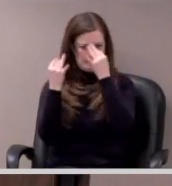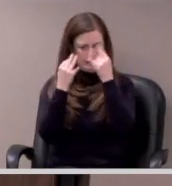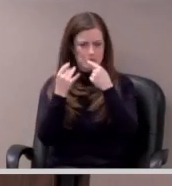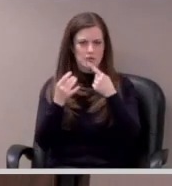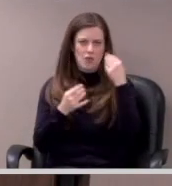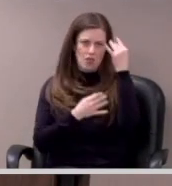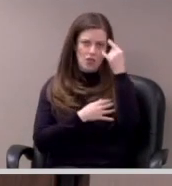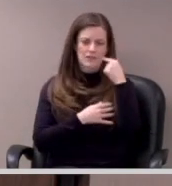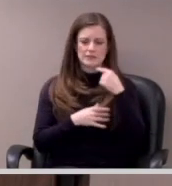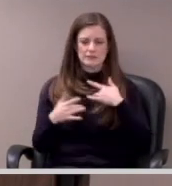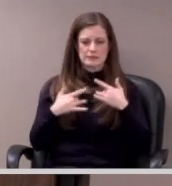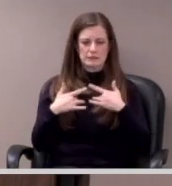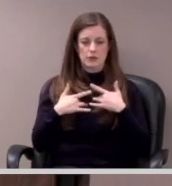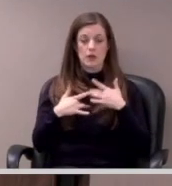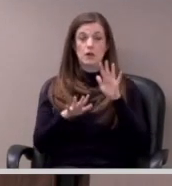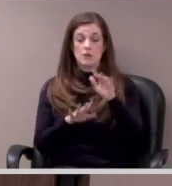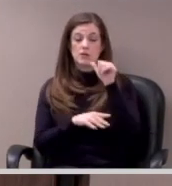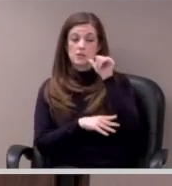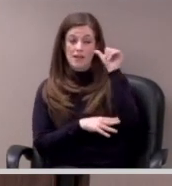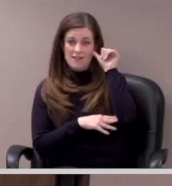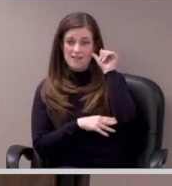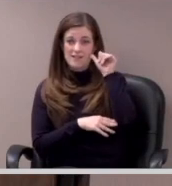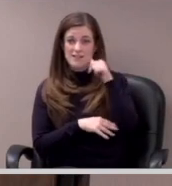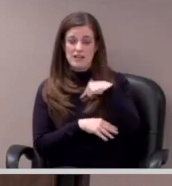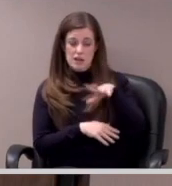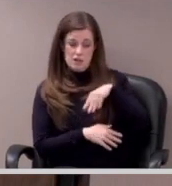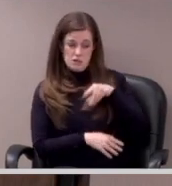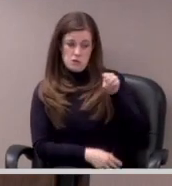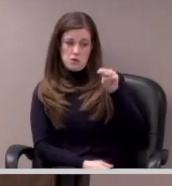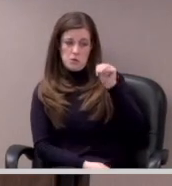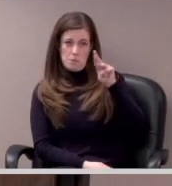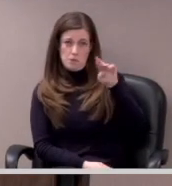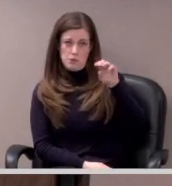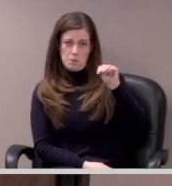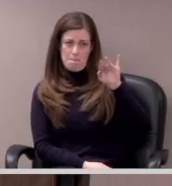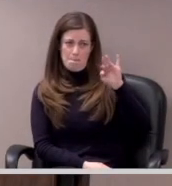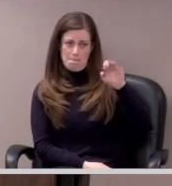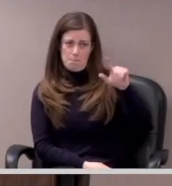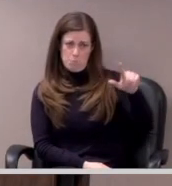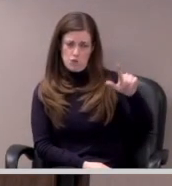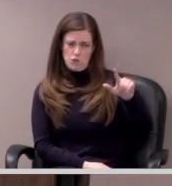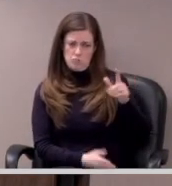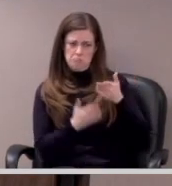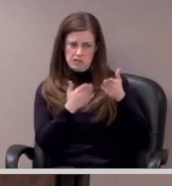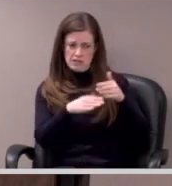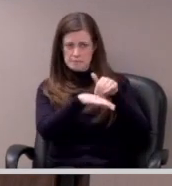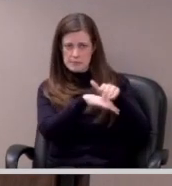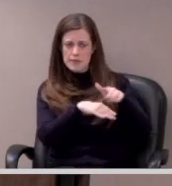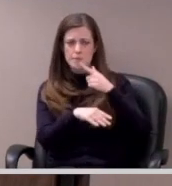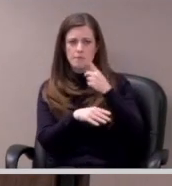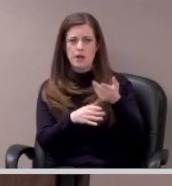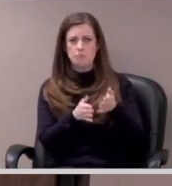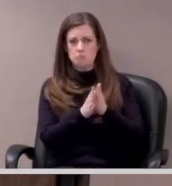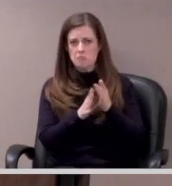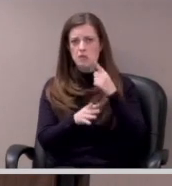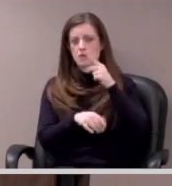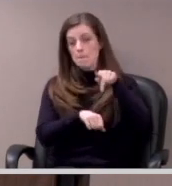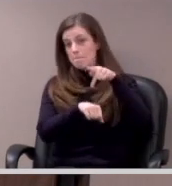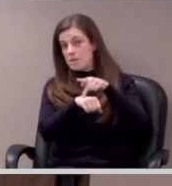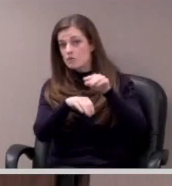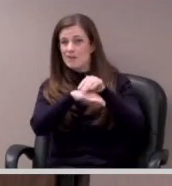consideration. Yesterday, I took Mr. Marshall's suggestion about submitting my request to the principal and counselor at my school so that there